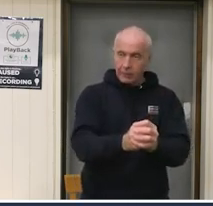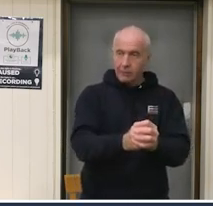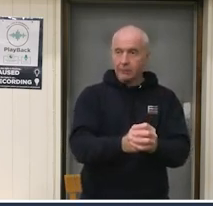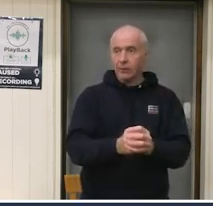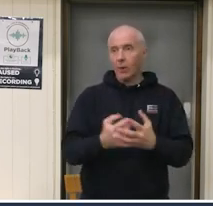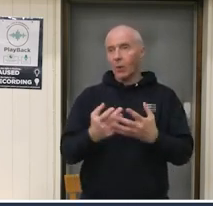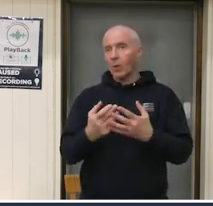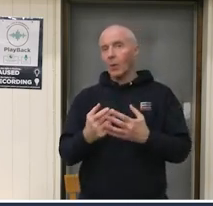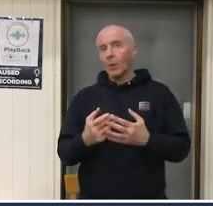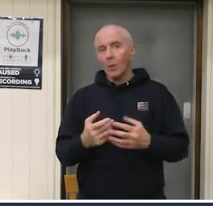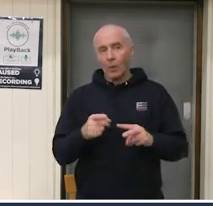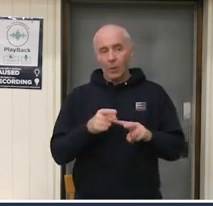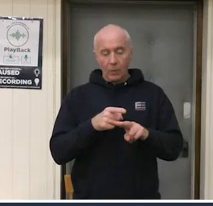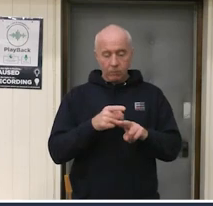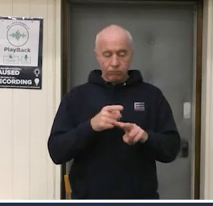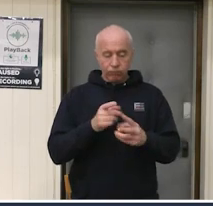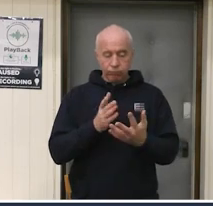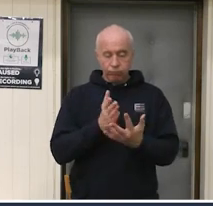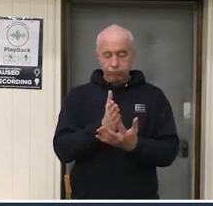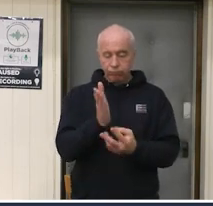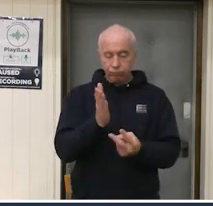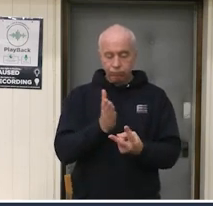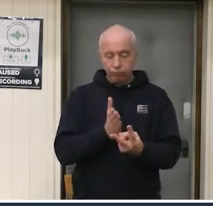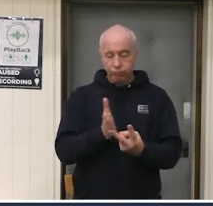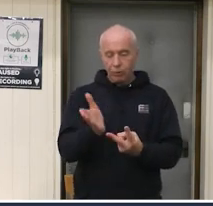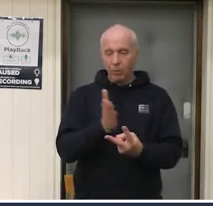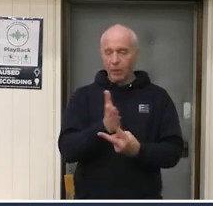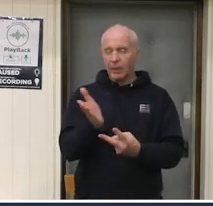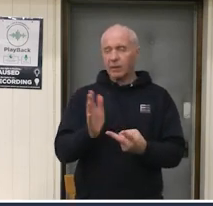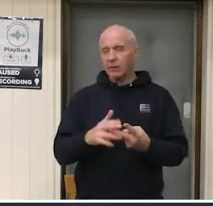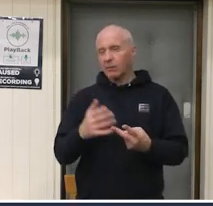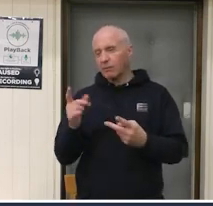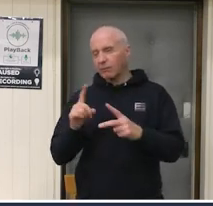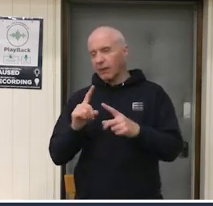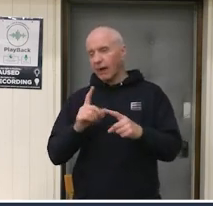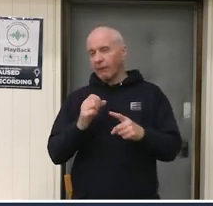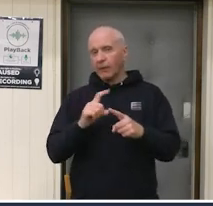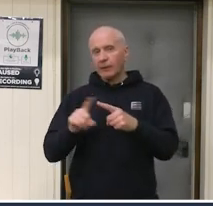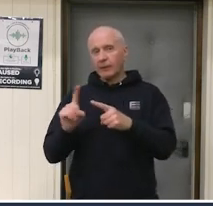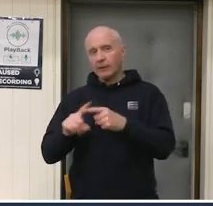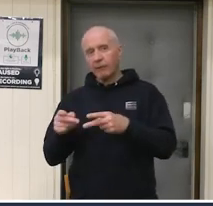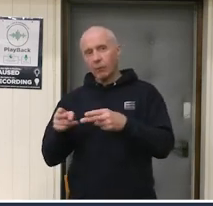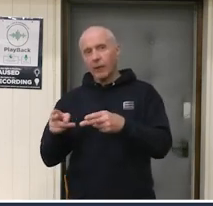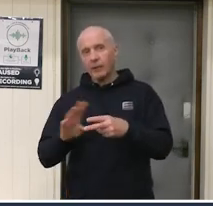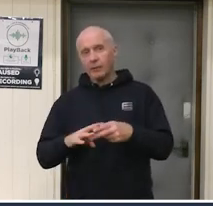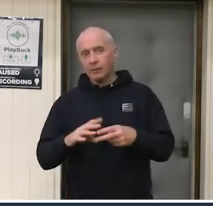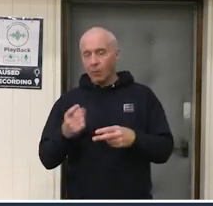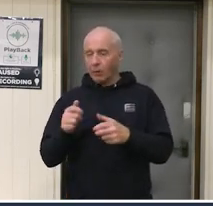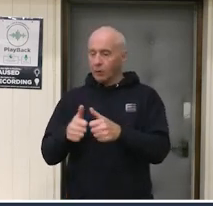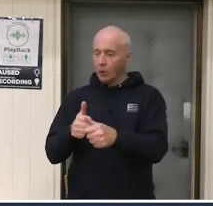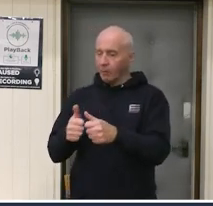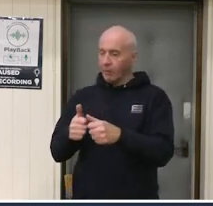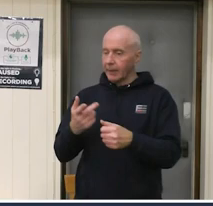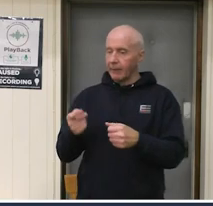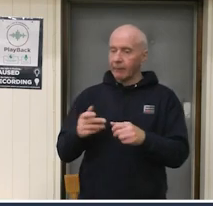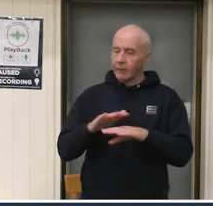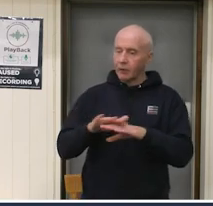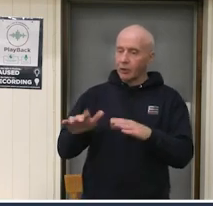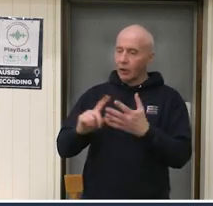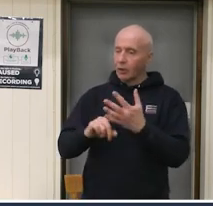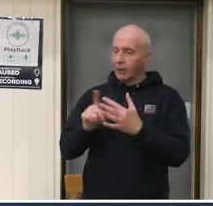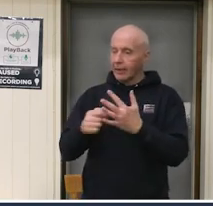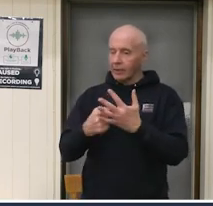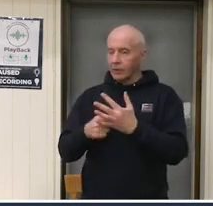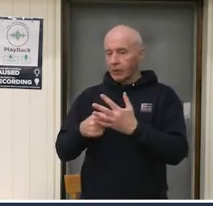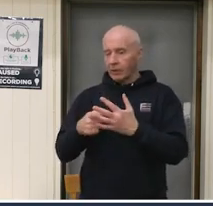ways of doing inertial fusion. There are other non-laser driven ways of doing it as well. There's a company in the UK that has a non-laser driven form of inertial